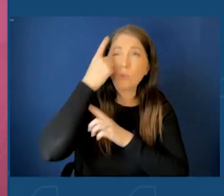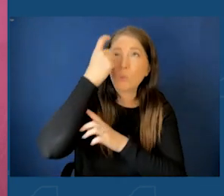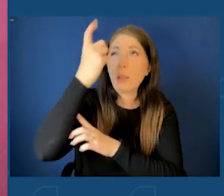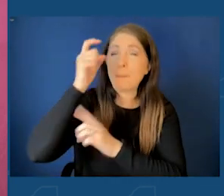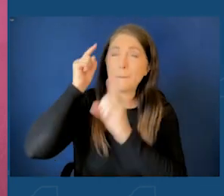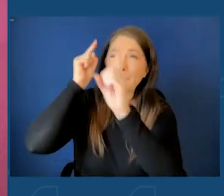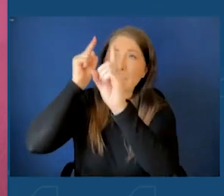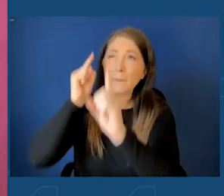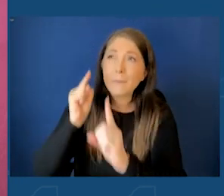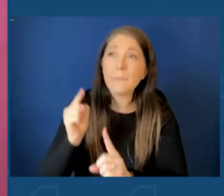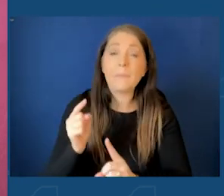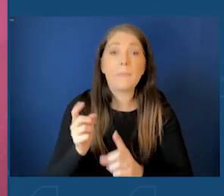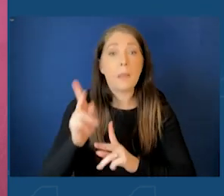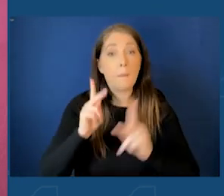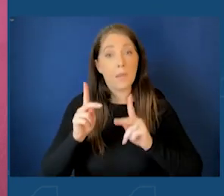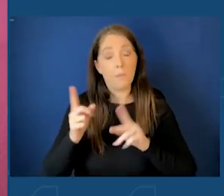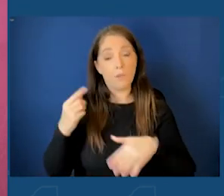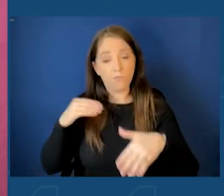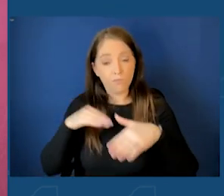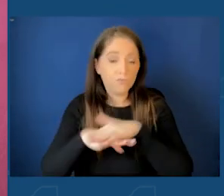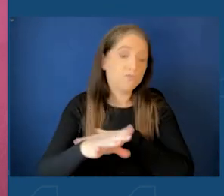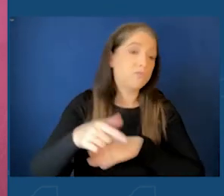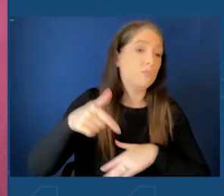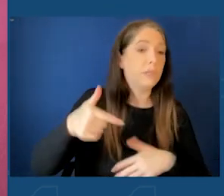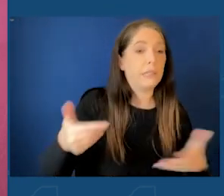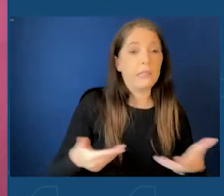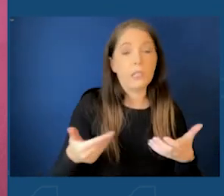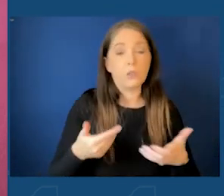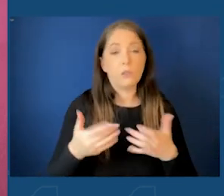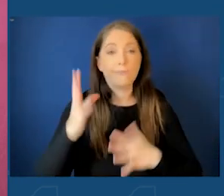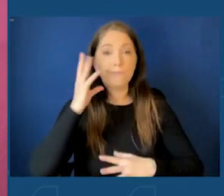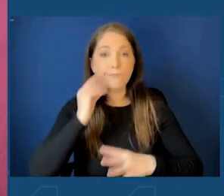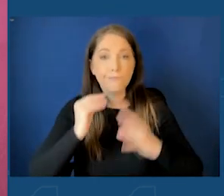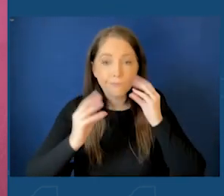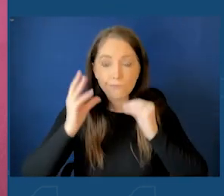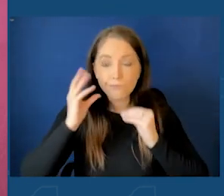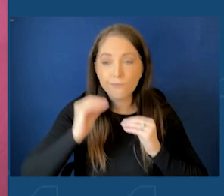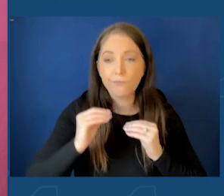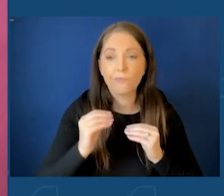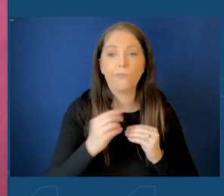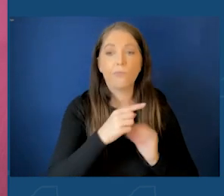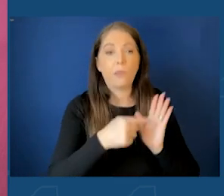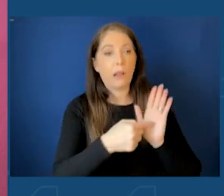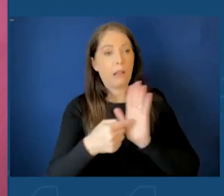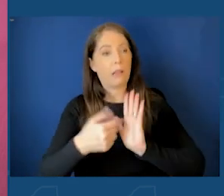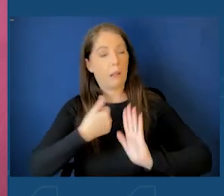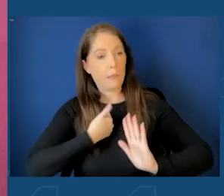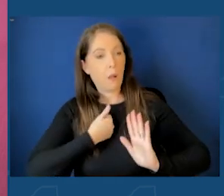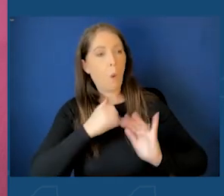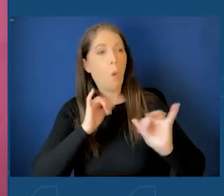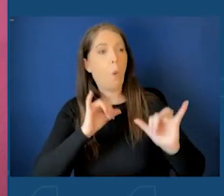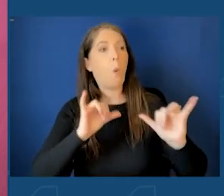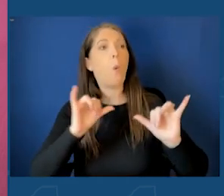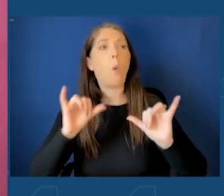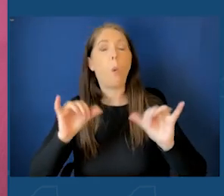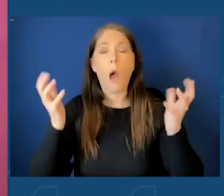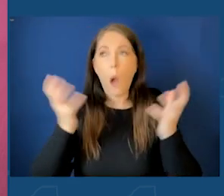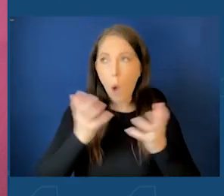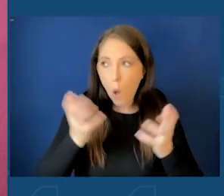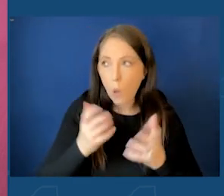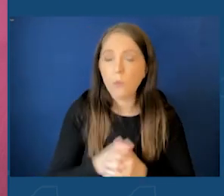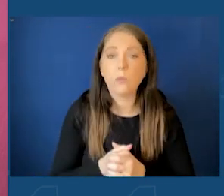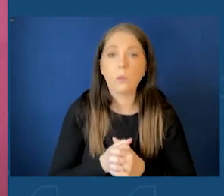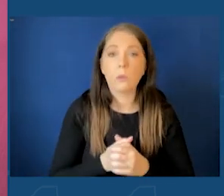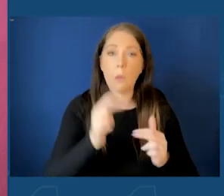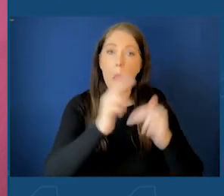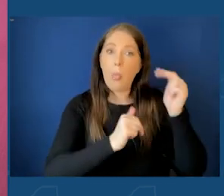touched by the programming of the Urban League, seeing themselves reflected and represented in this magnificent space. So the building's a